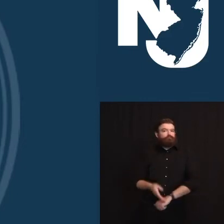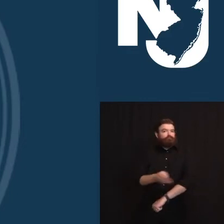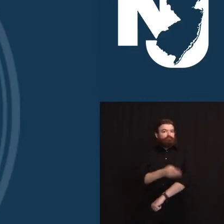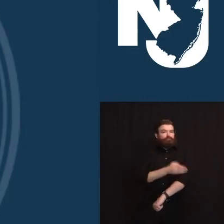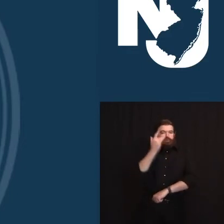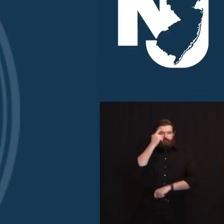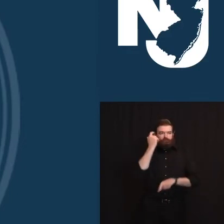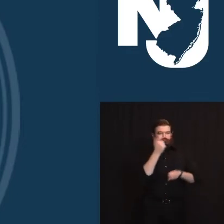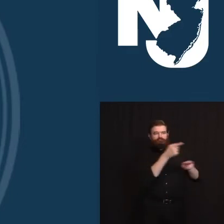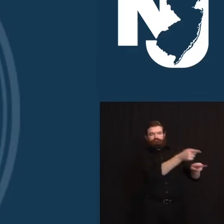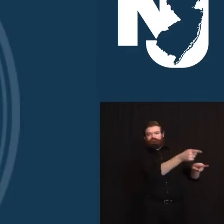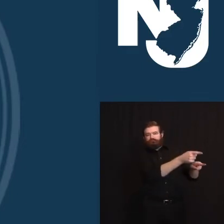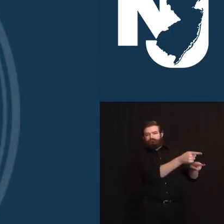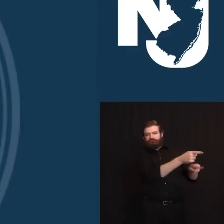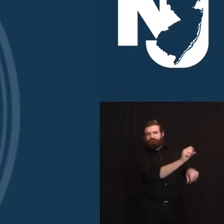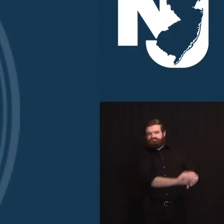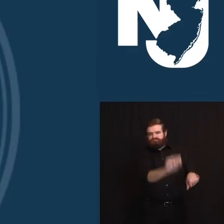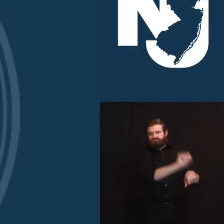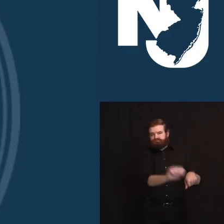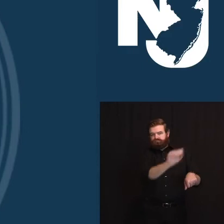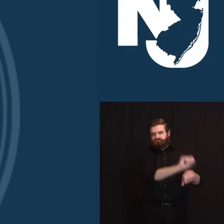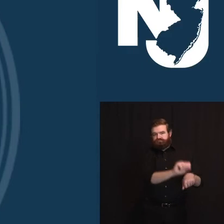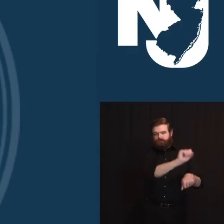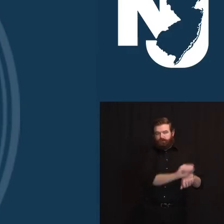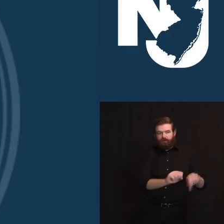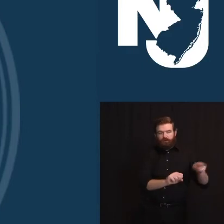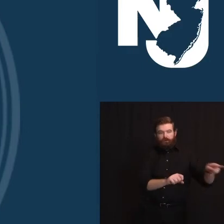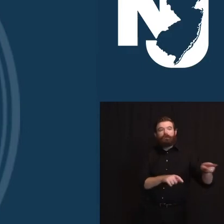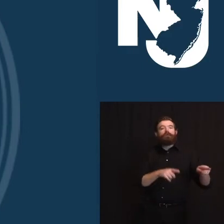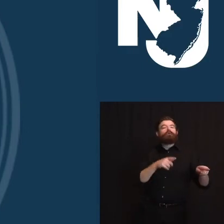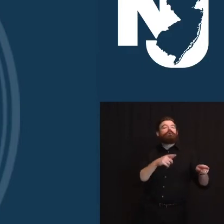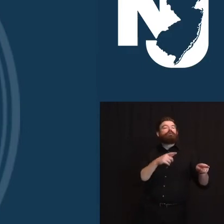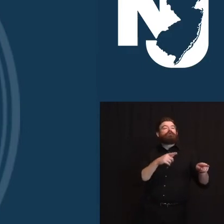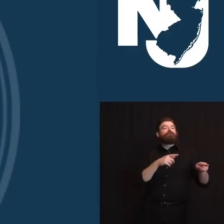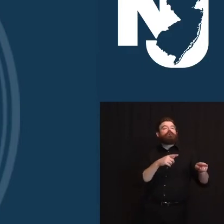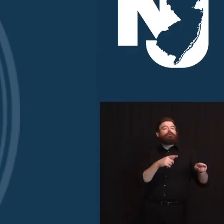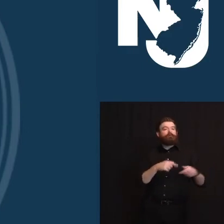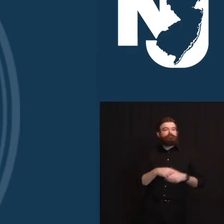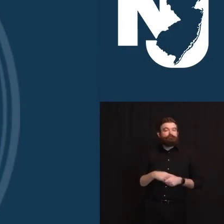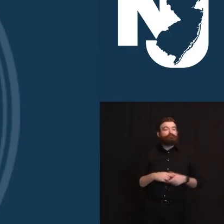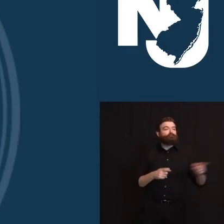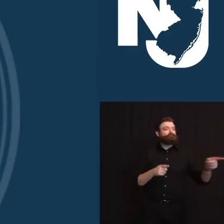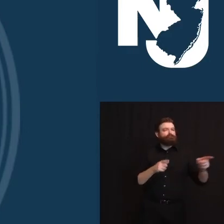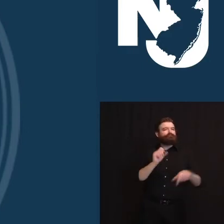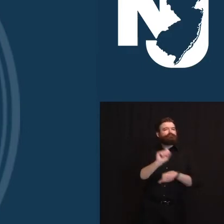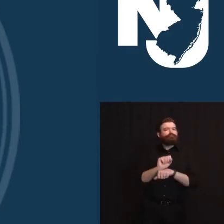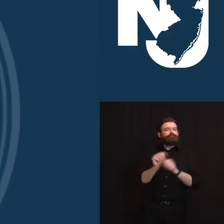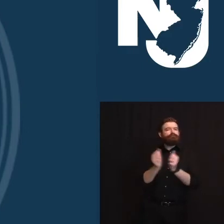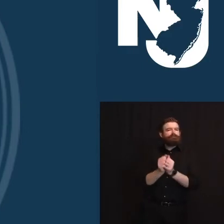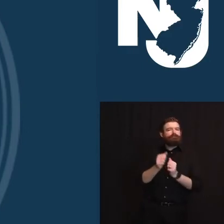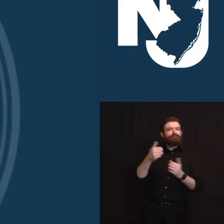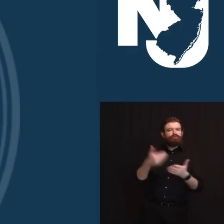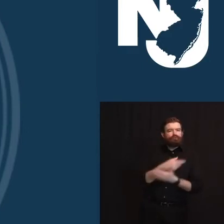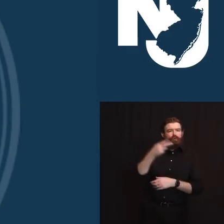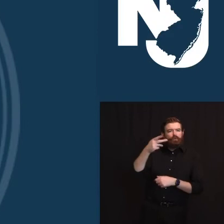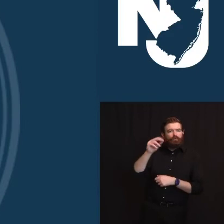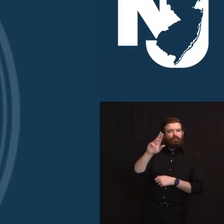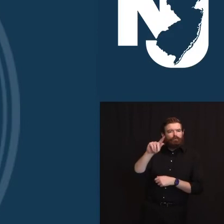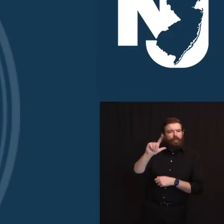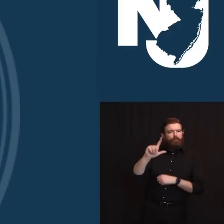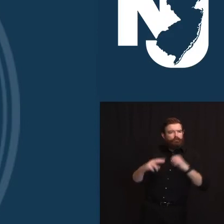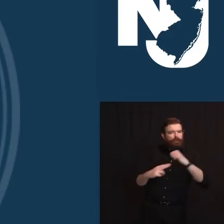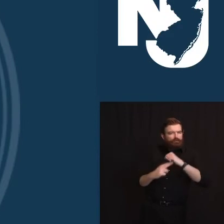get the new Portal Bridge project through the final phases, for example, and he helped create NJ Transit's 10-year long-range